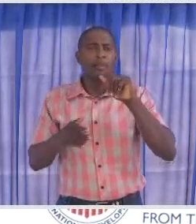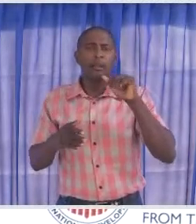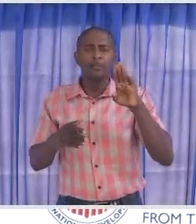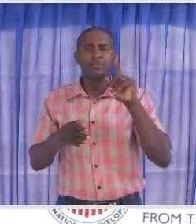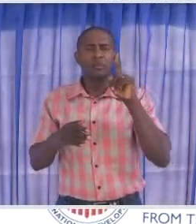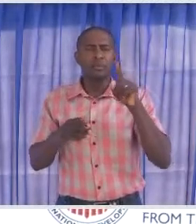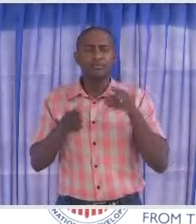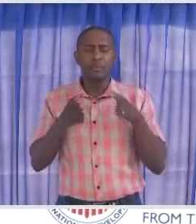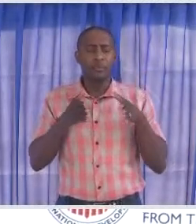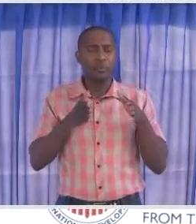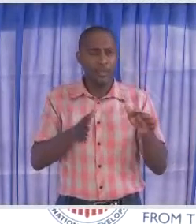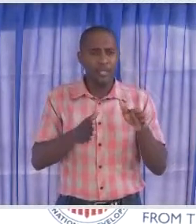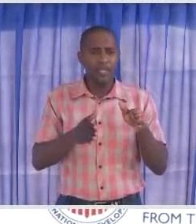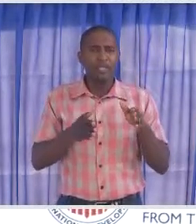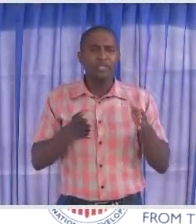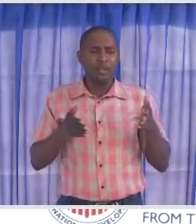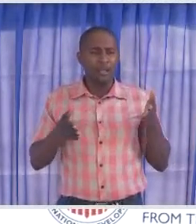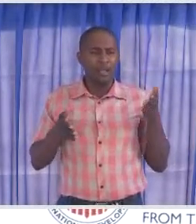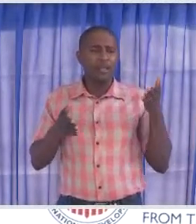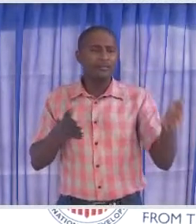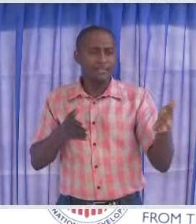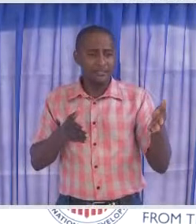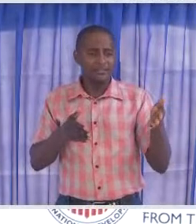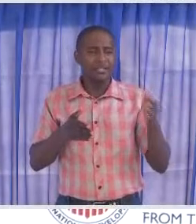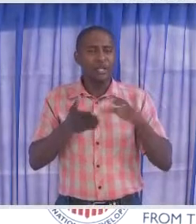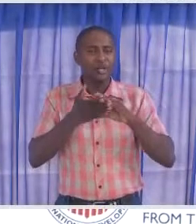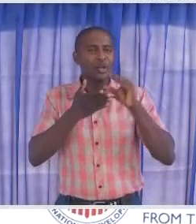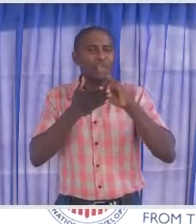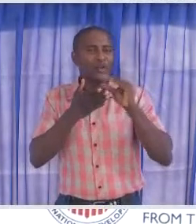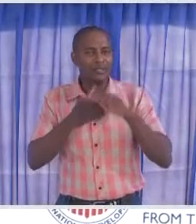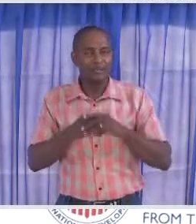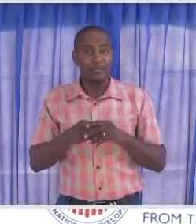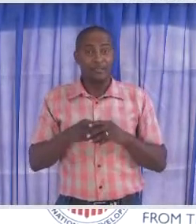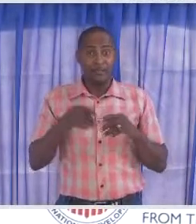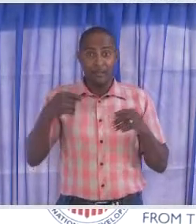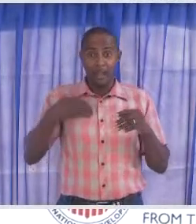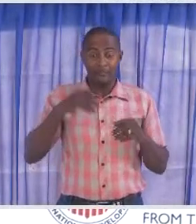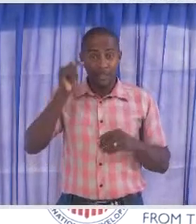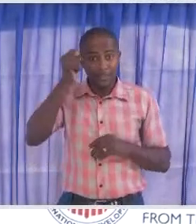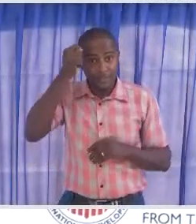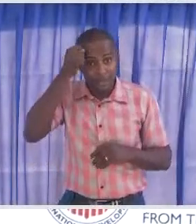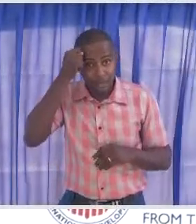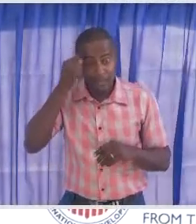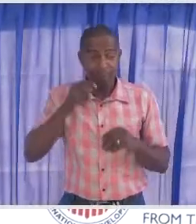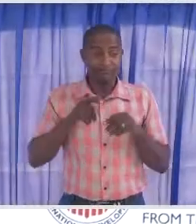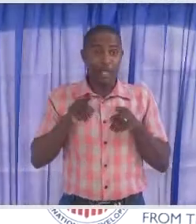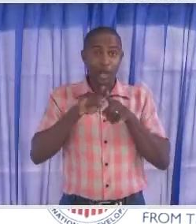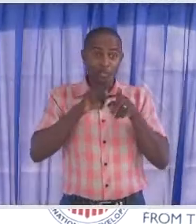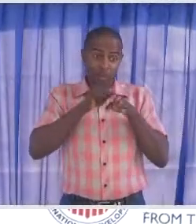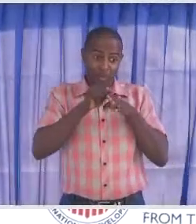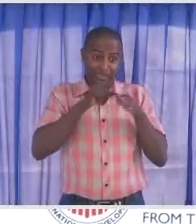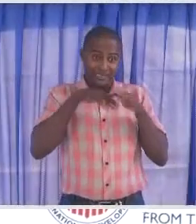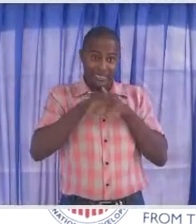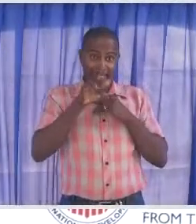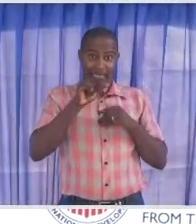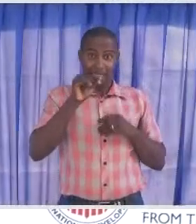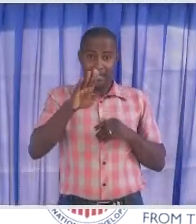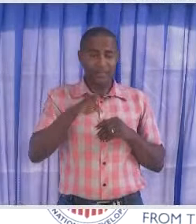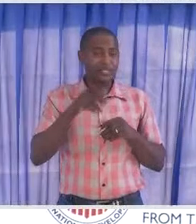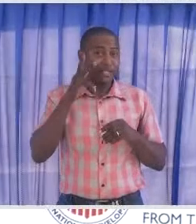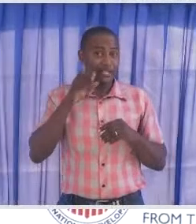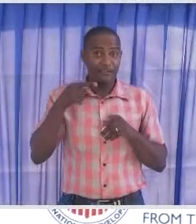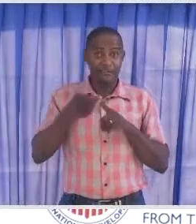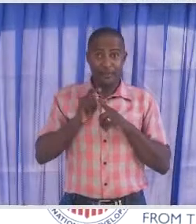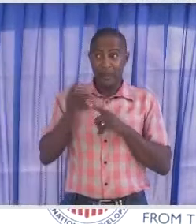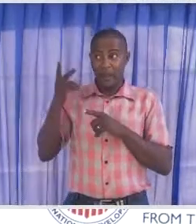to enhance that learning experience. So what they get in theory, they get to practice in this lab. And therefore, as you heard from Sienna